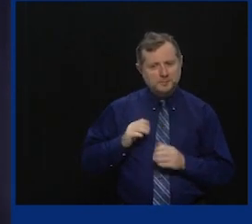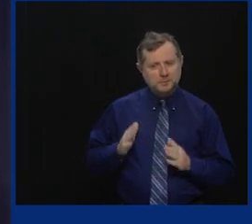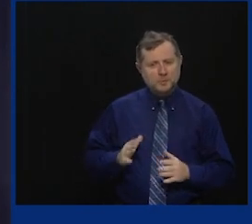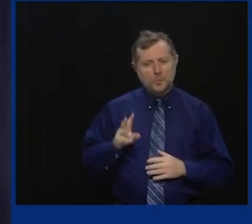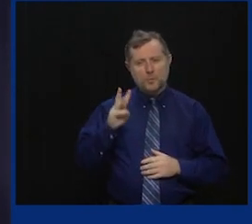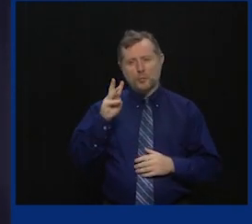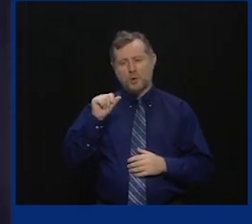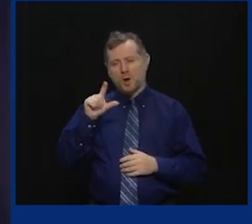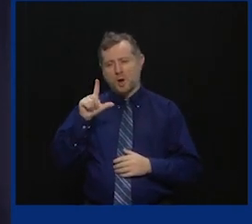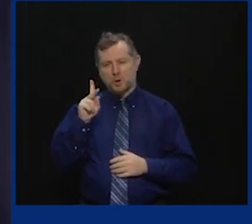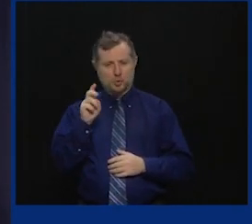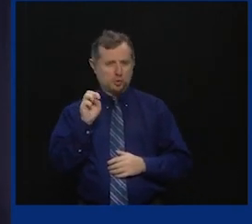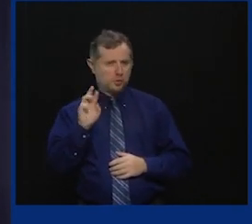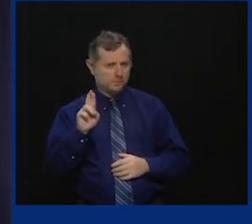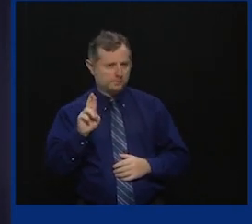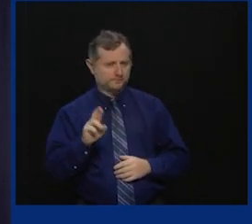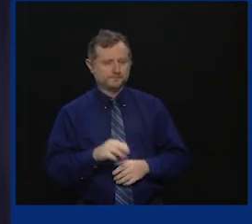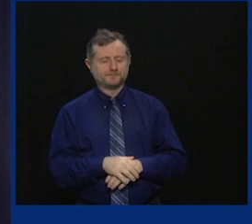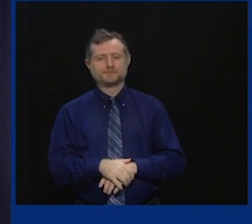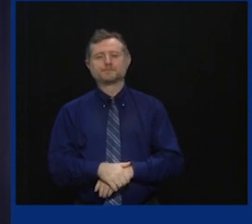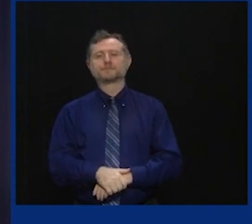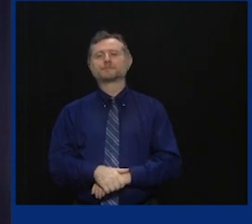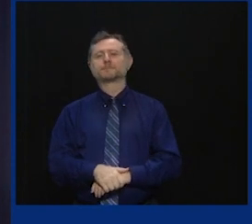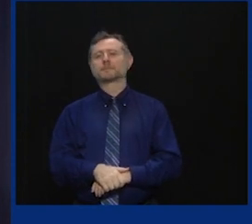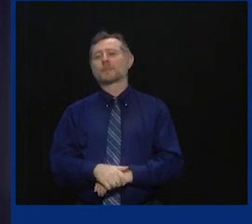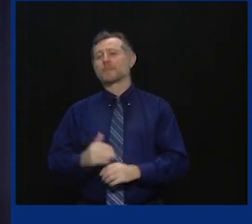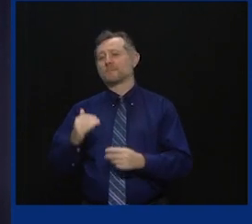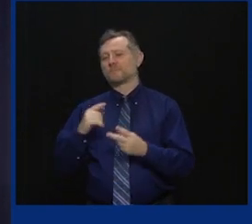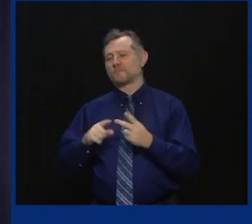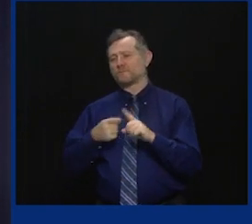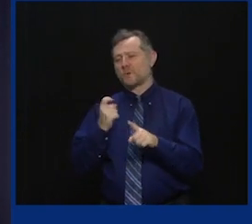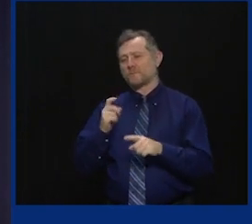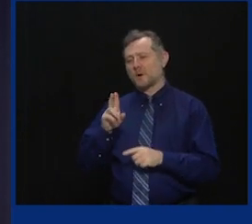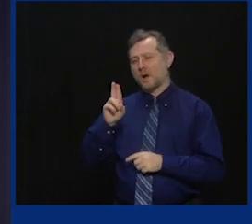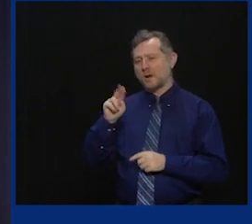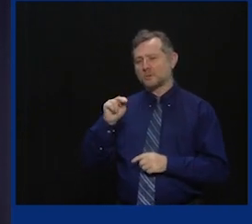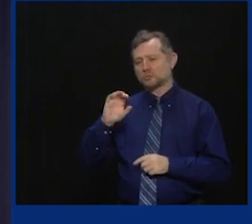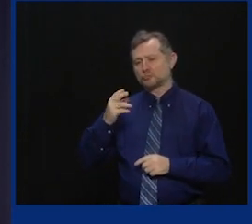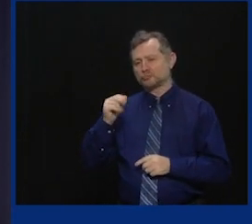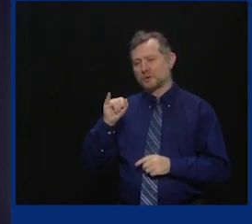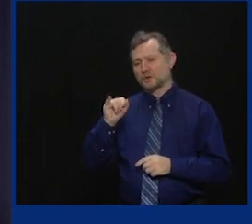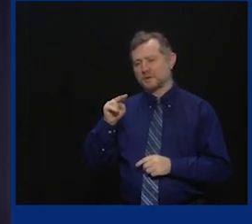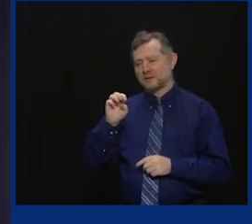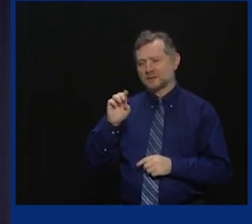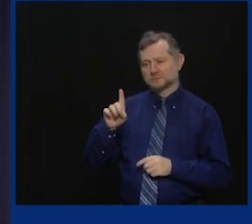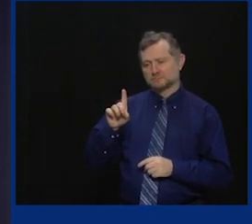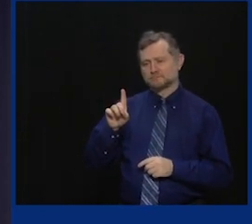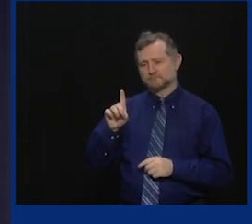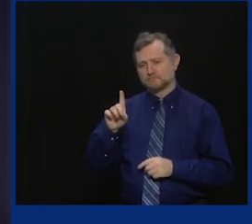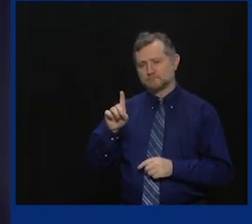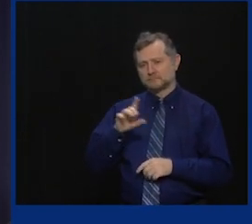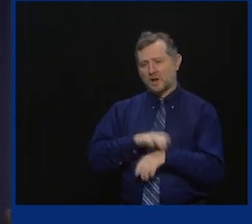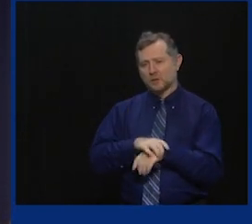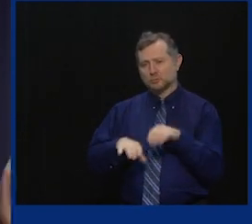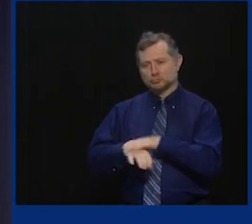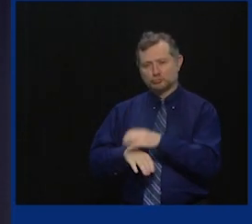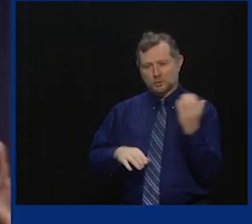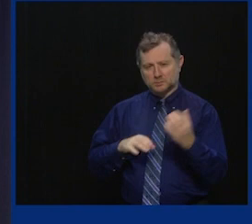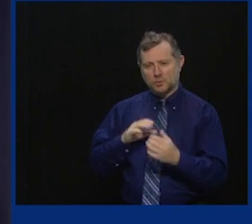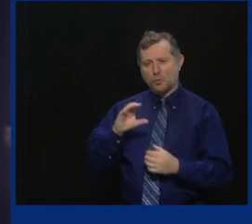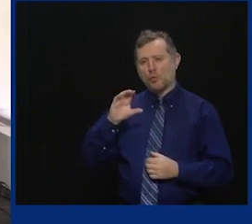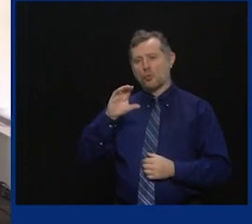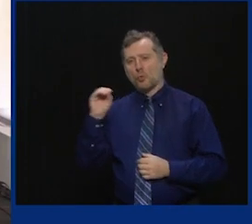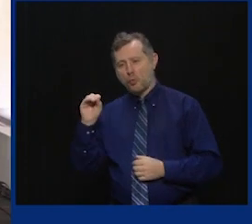Next, we have from Unchained, the co-executive director, Emily Napier